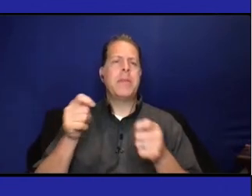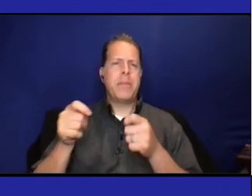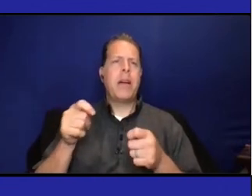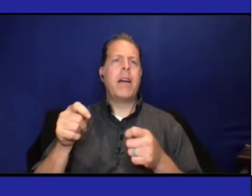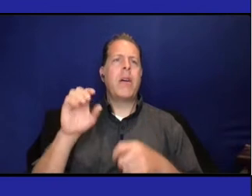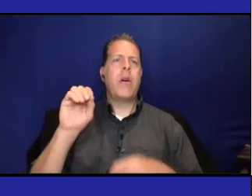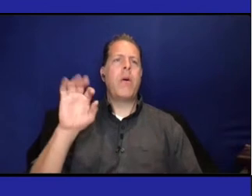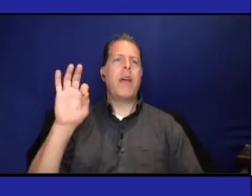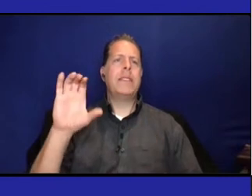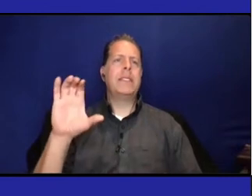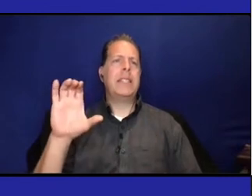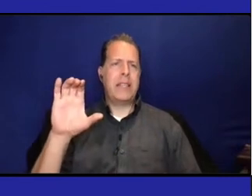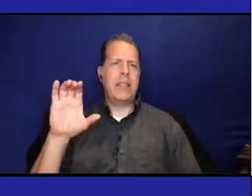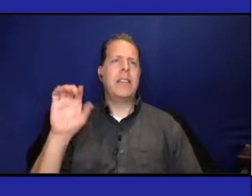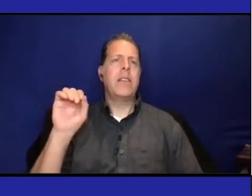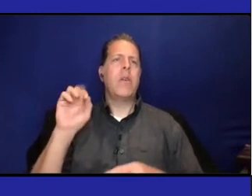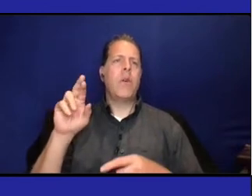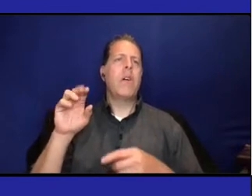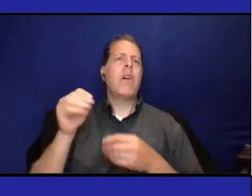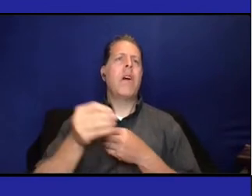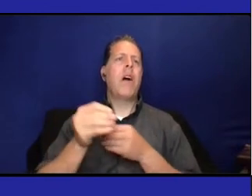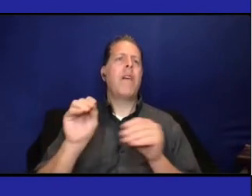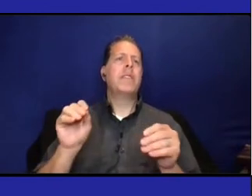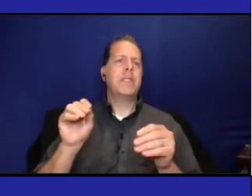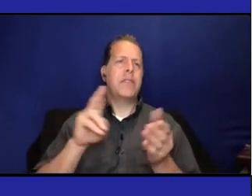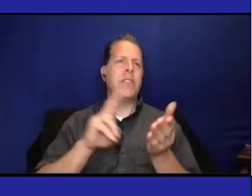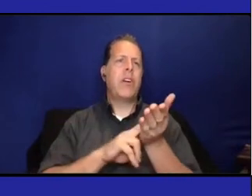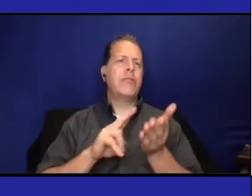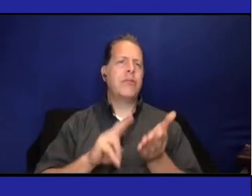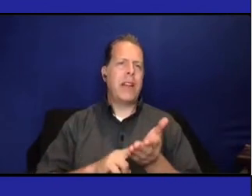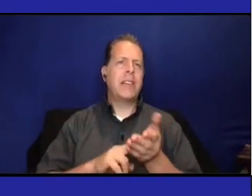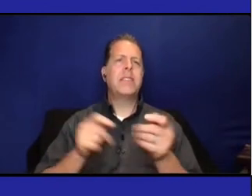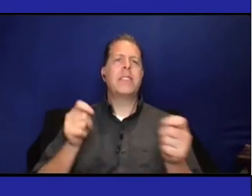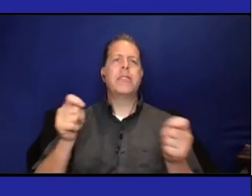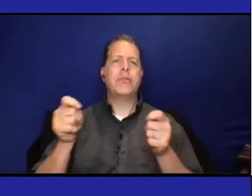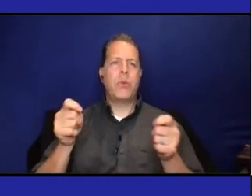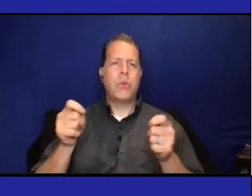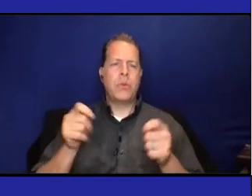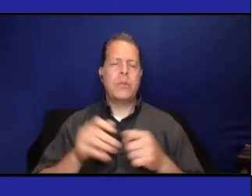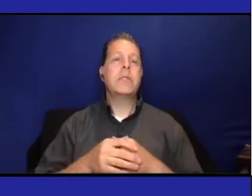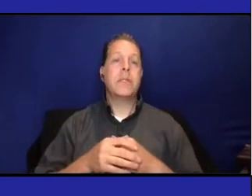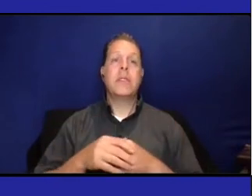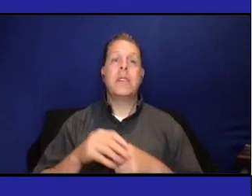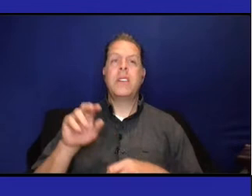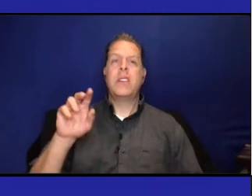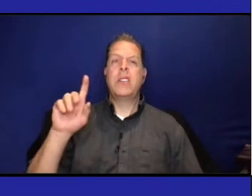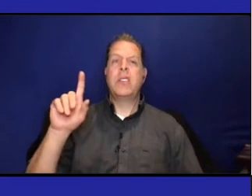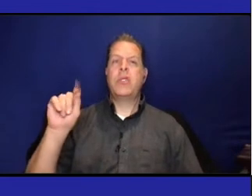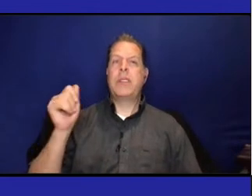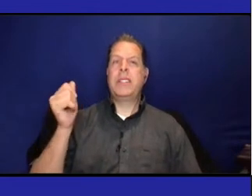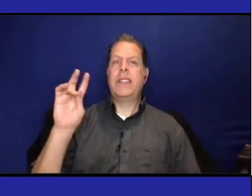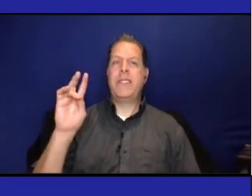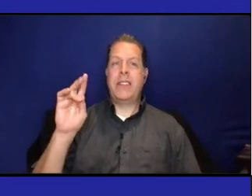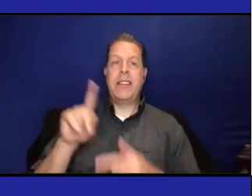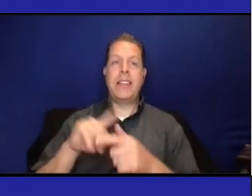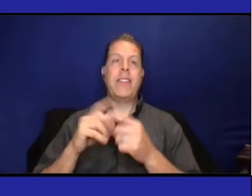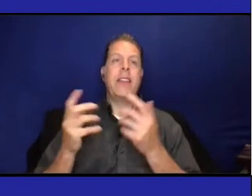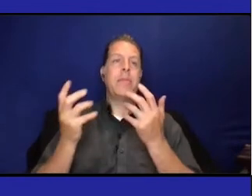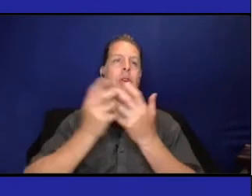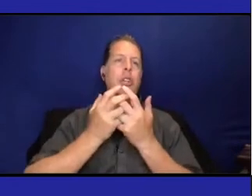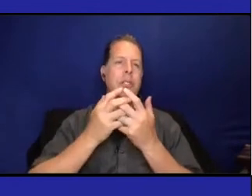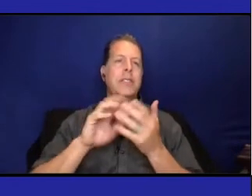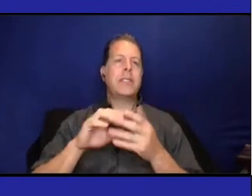or Office of Contracts and Controls in 2017, and then it merged into supply